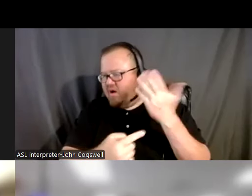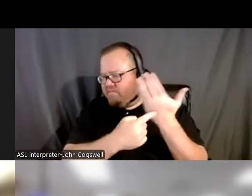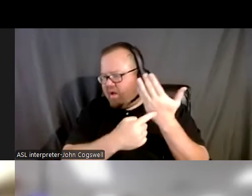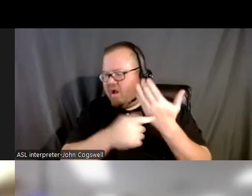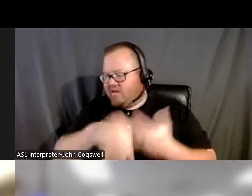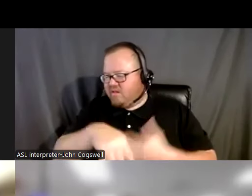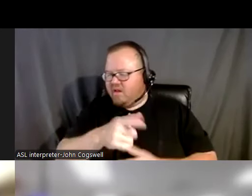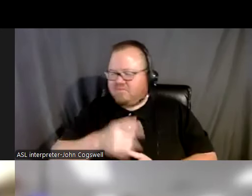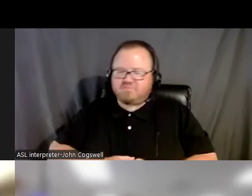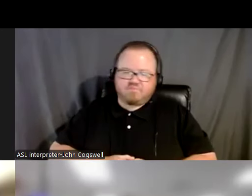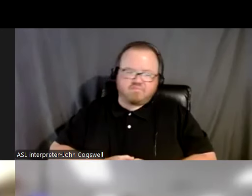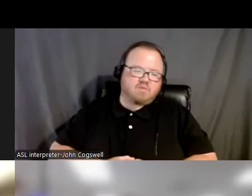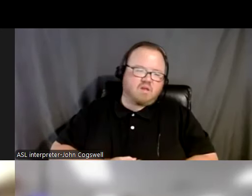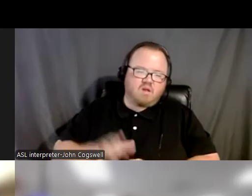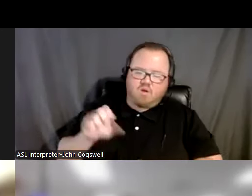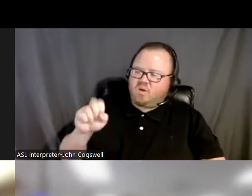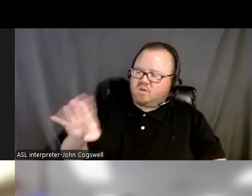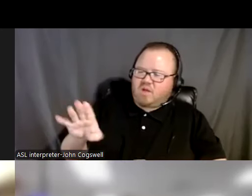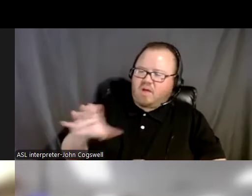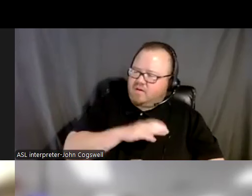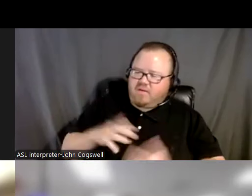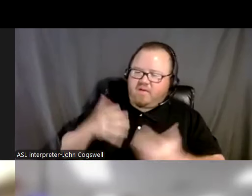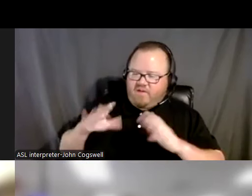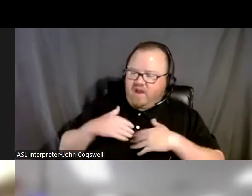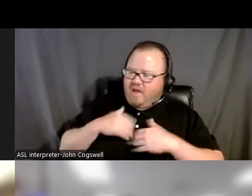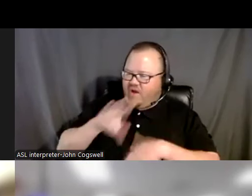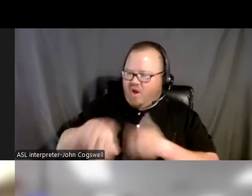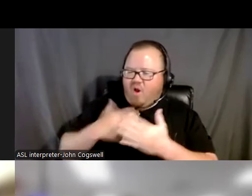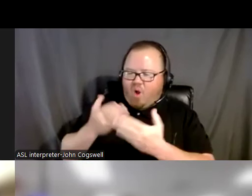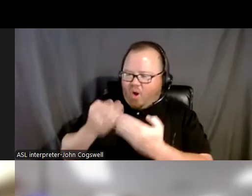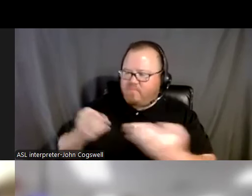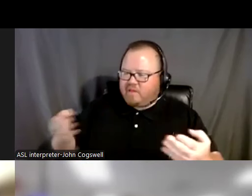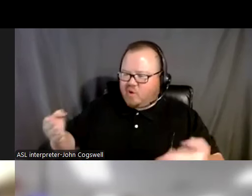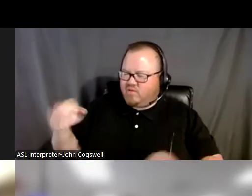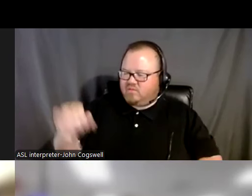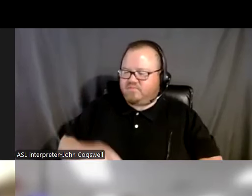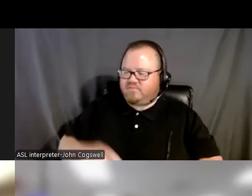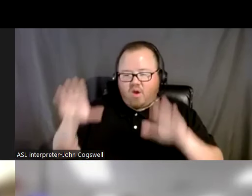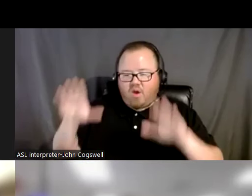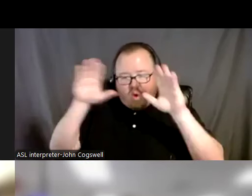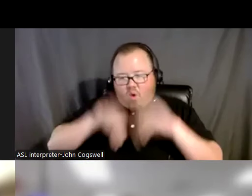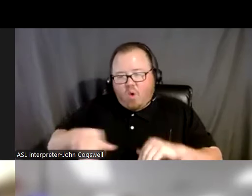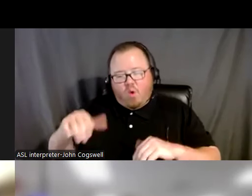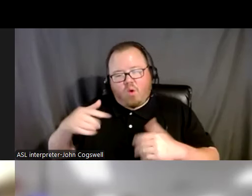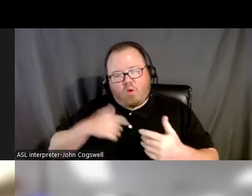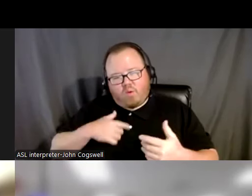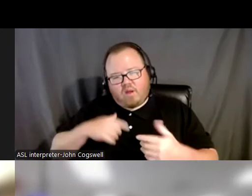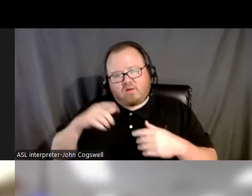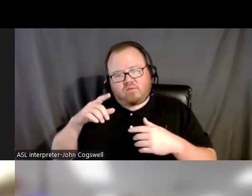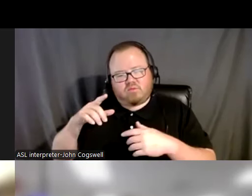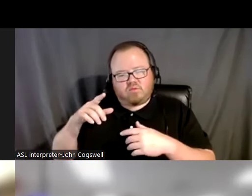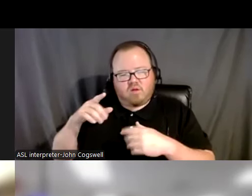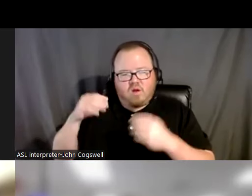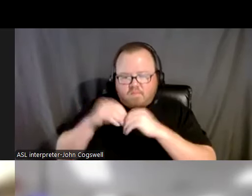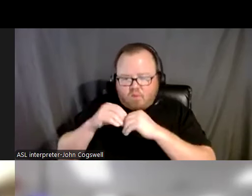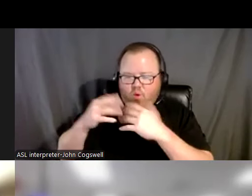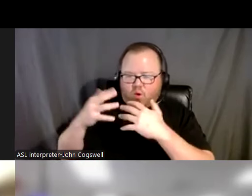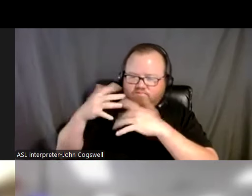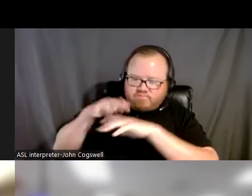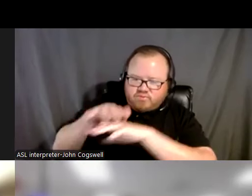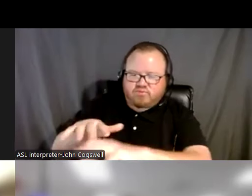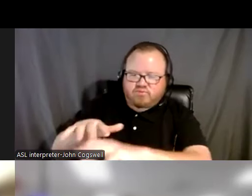your subcommittee already has some materials as well. But hopefully we're hoping to integrate this. We're hoping to integrate some of